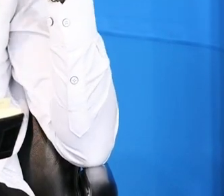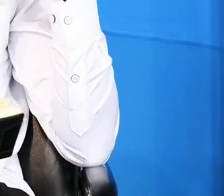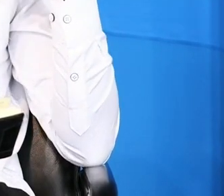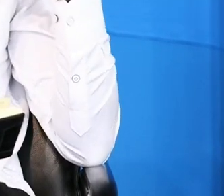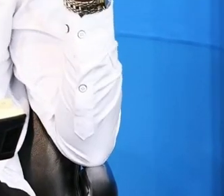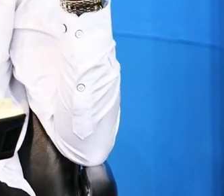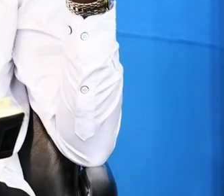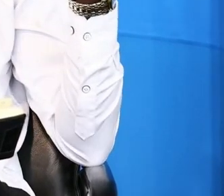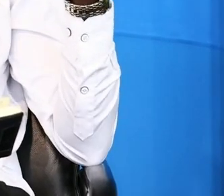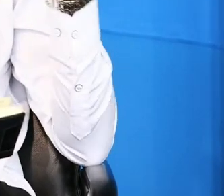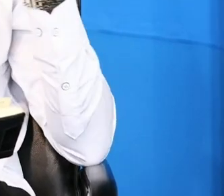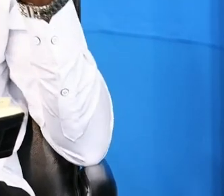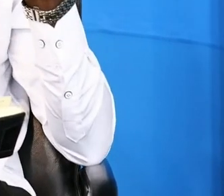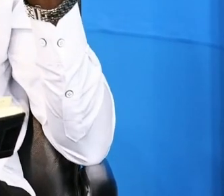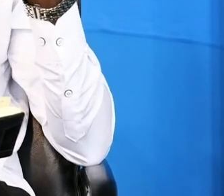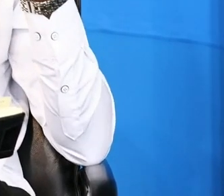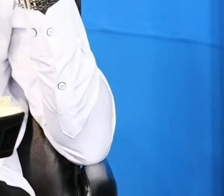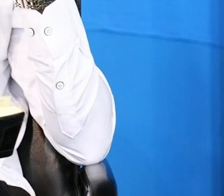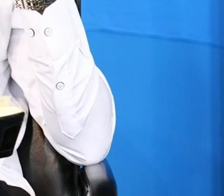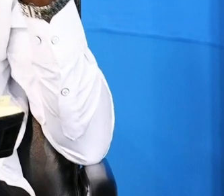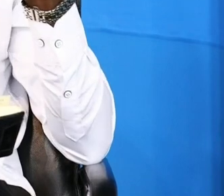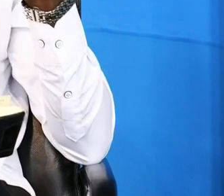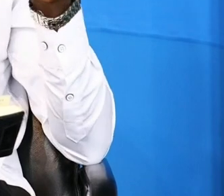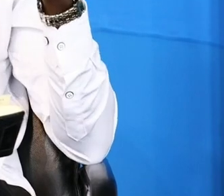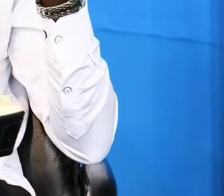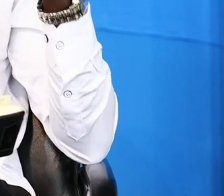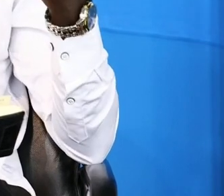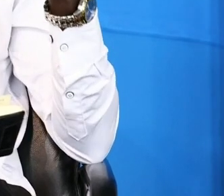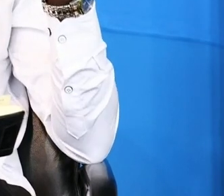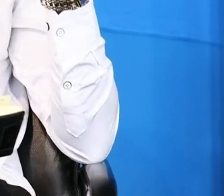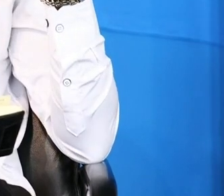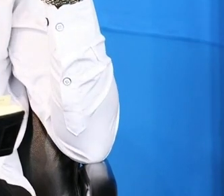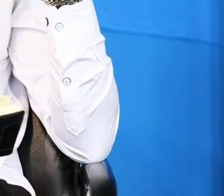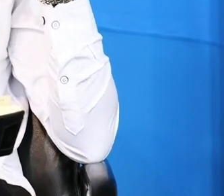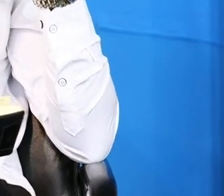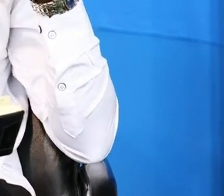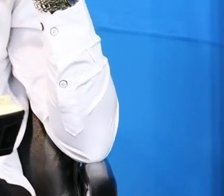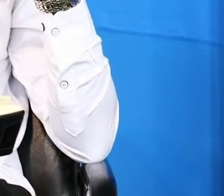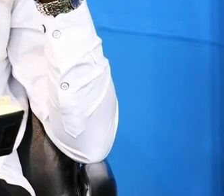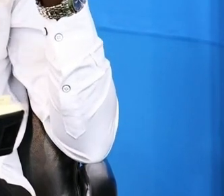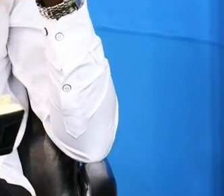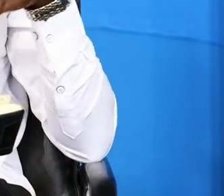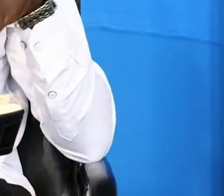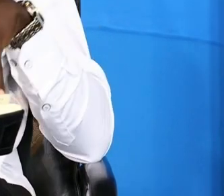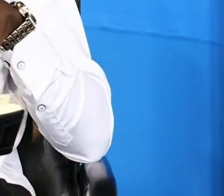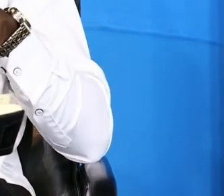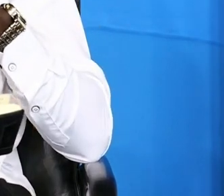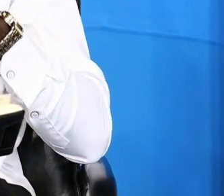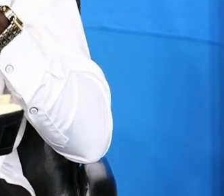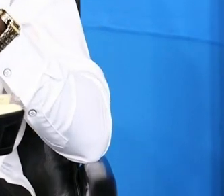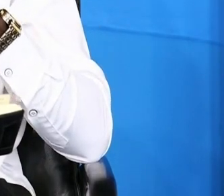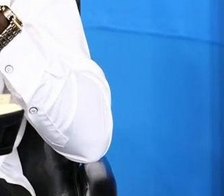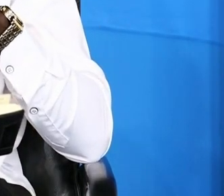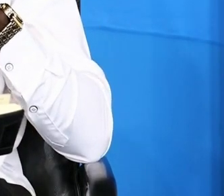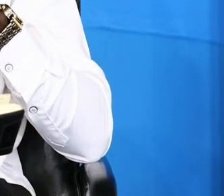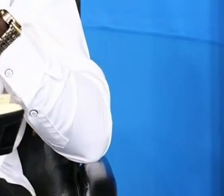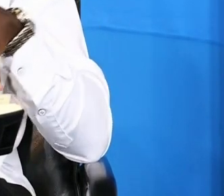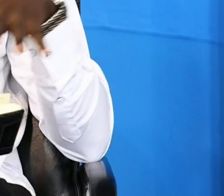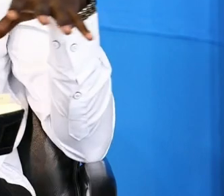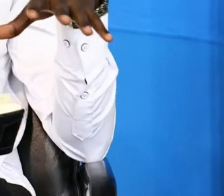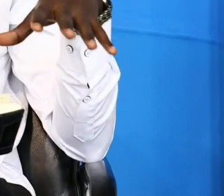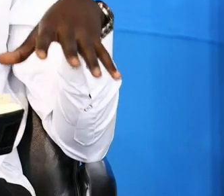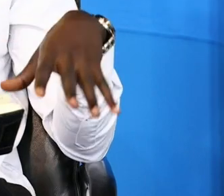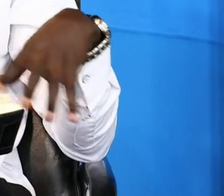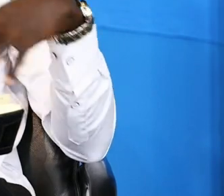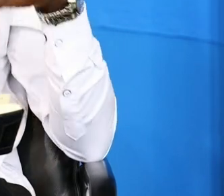working was instilling so much fear in the hearts of the Canaanites, is the same way he can work through us, as Ephesians 3:20